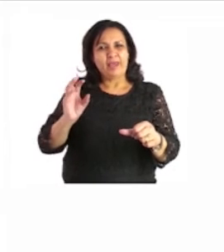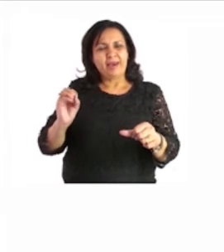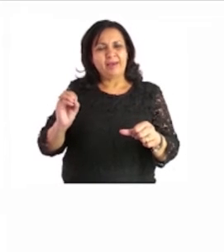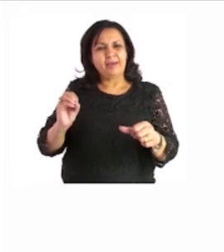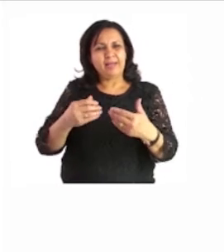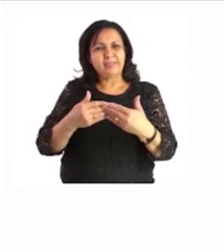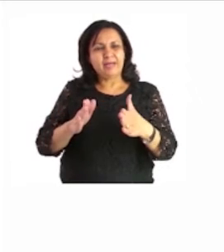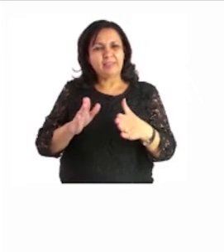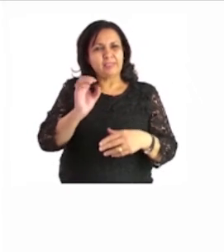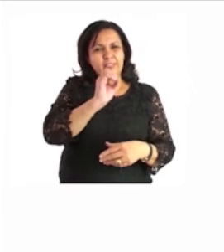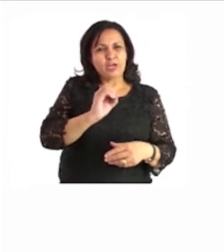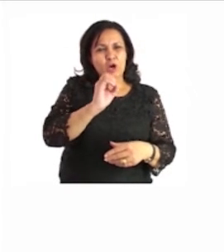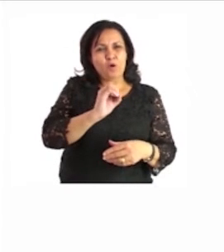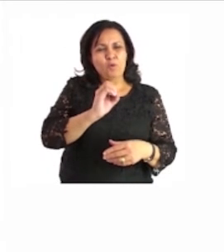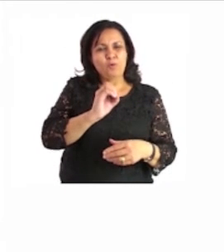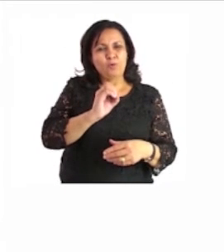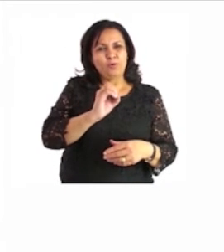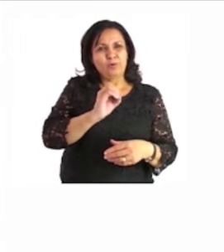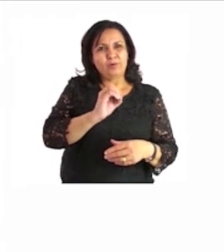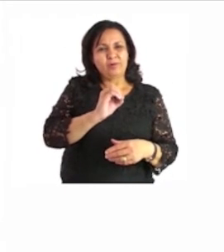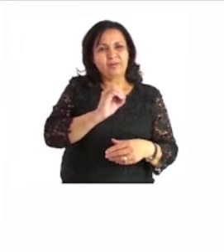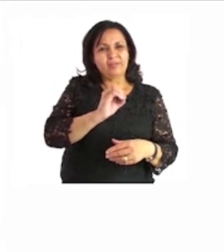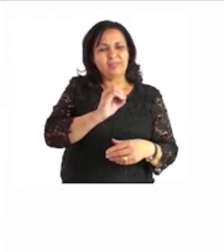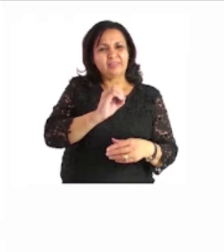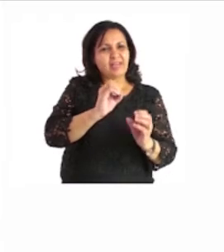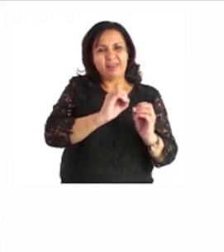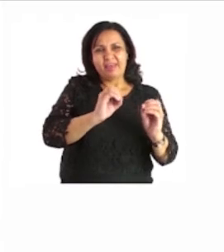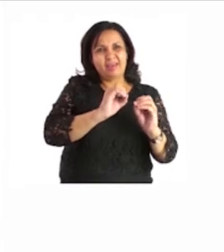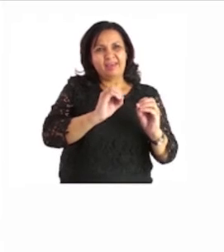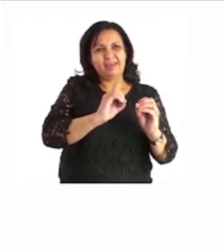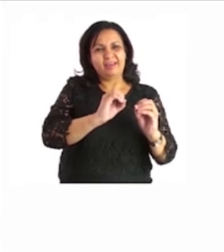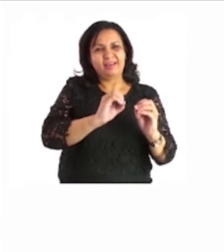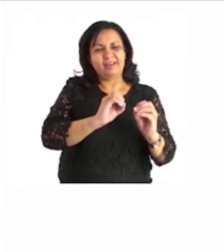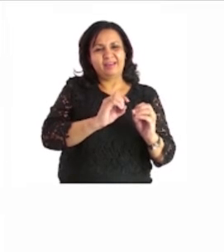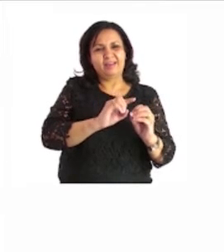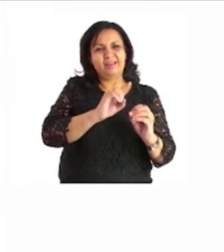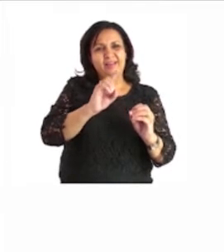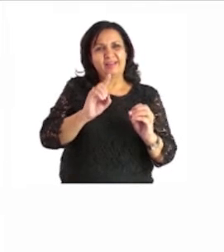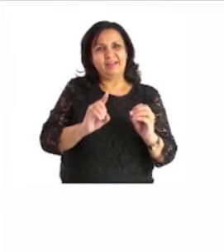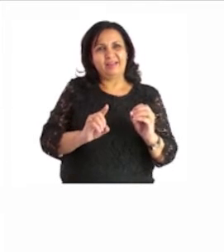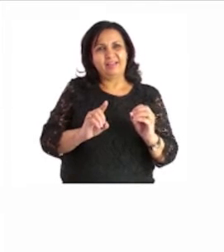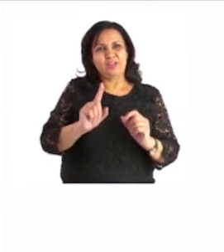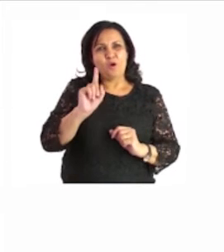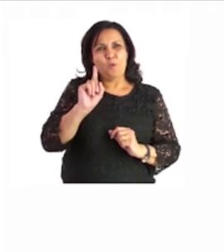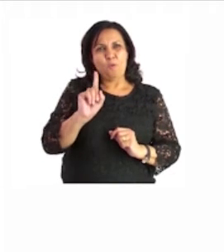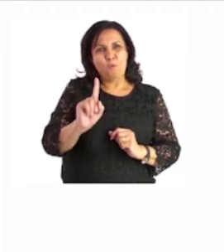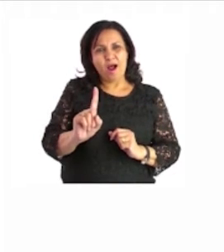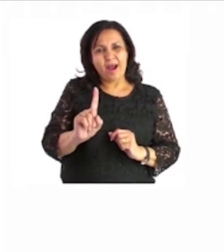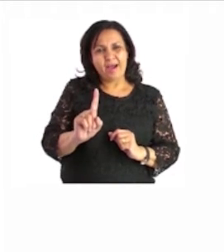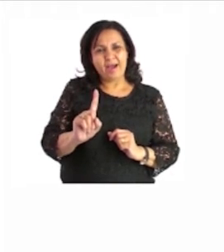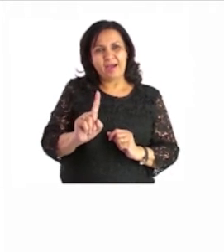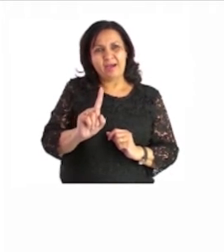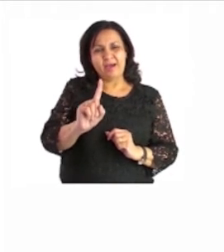Let's start. 0 means hands behind your hands because there's nothing. Okay,